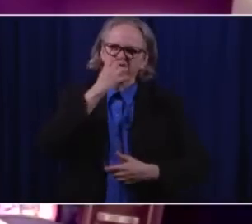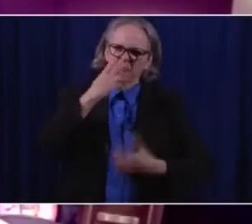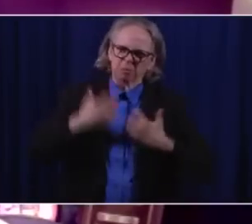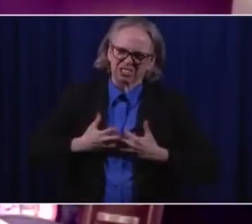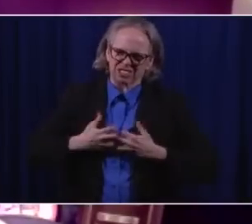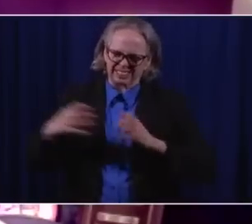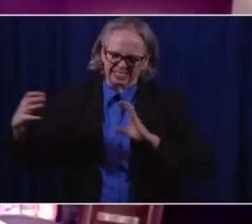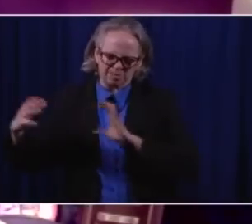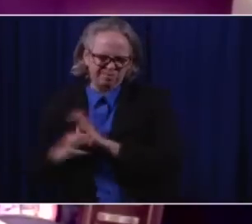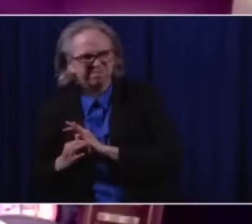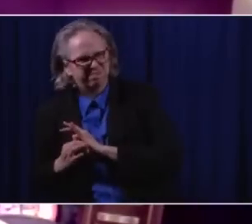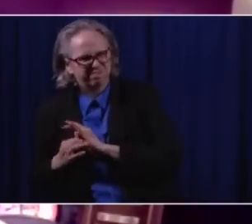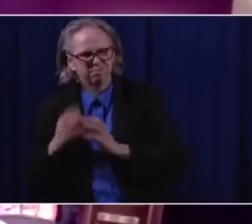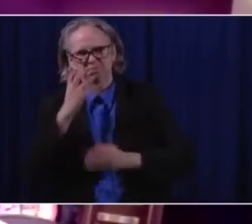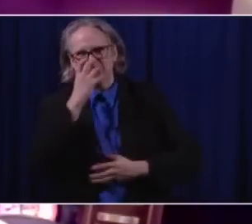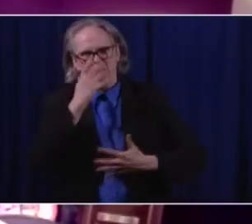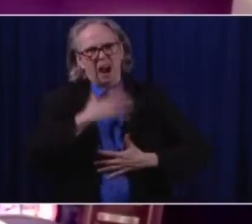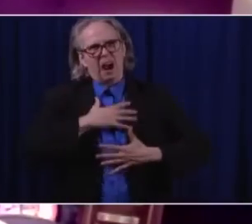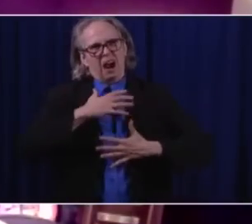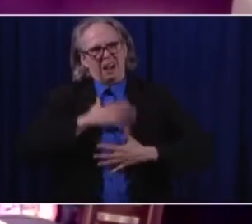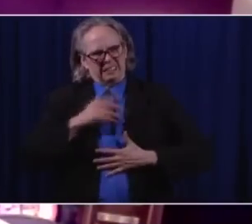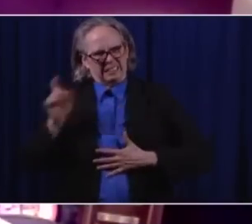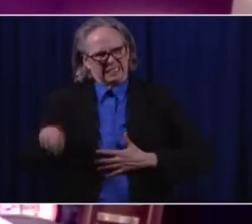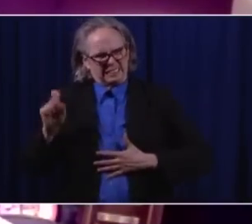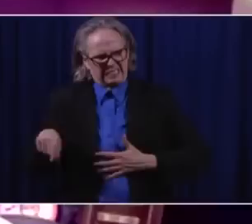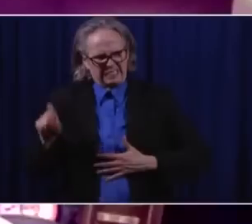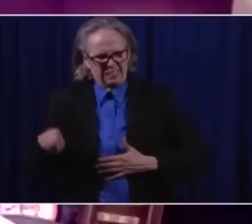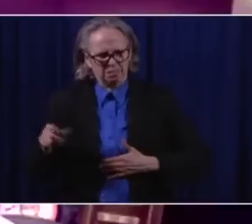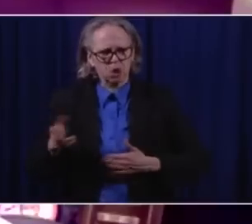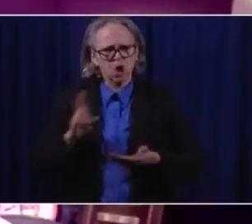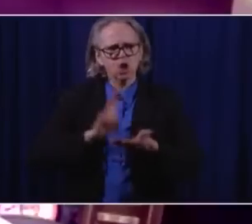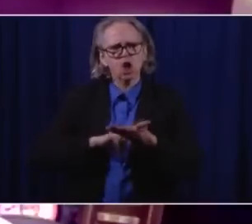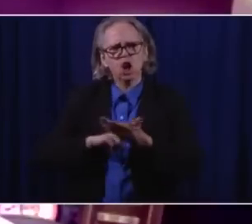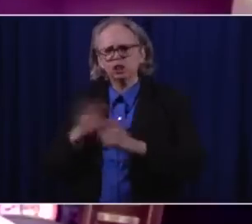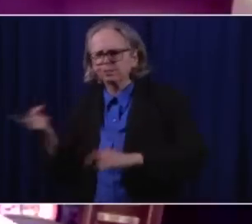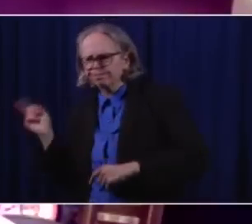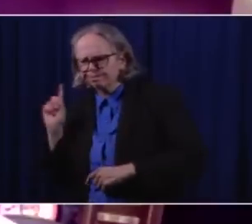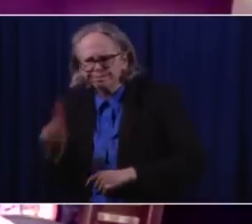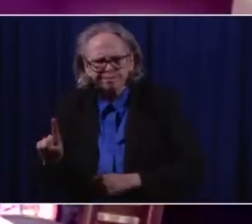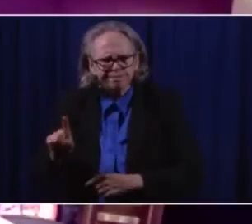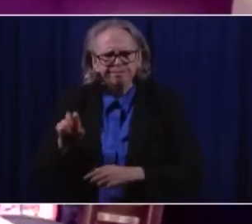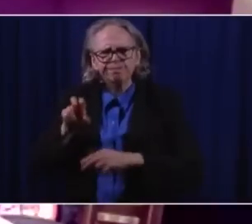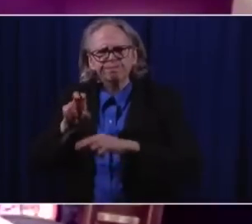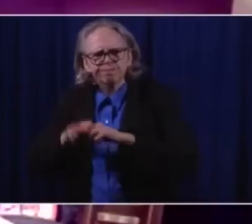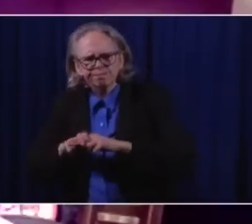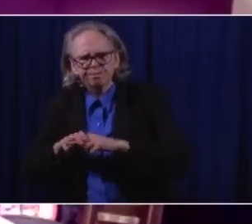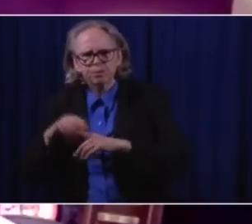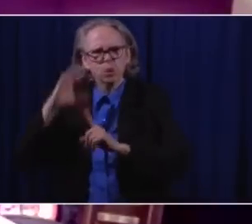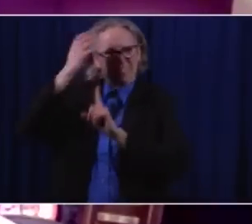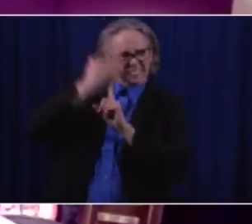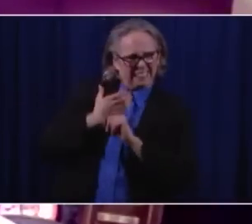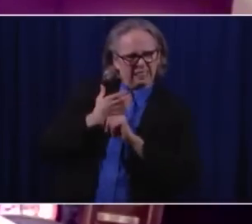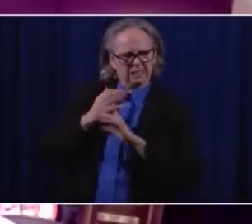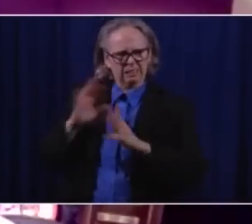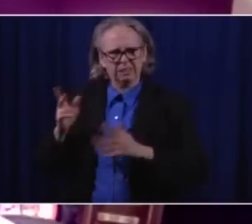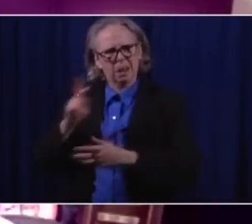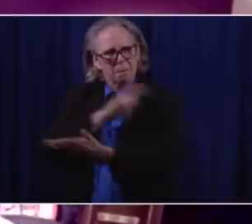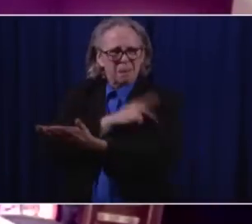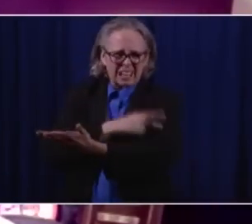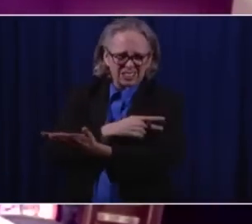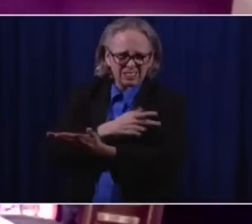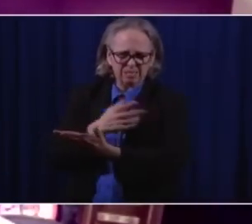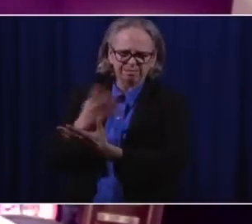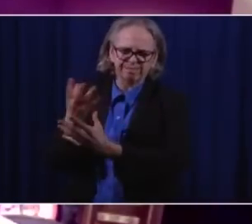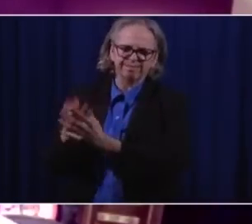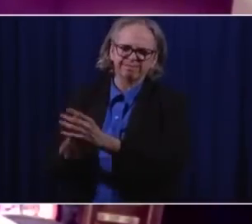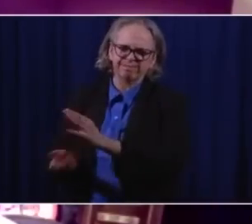that she was in that room, sitting with that patient in her PPE as he passed. This is what our nurses